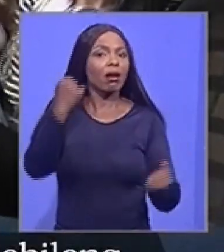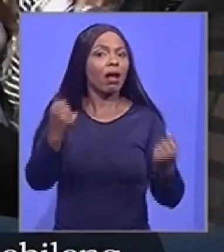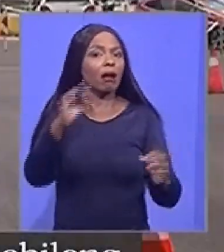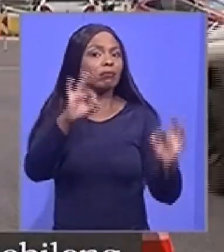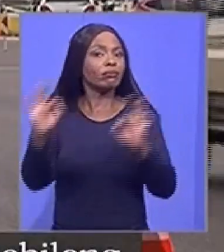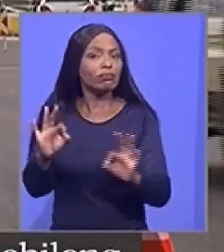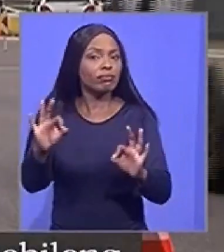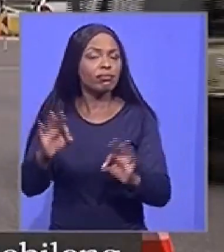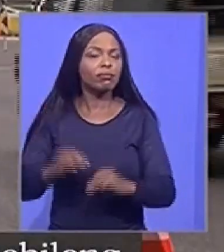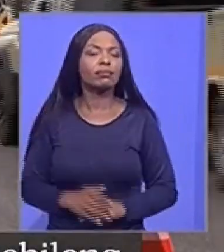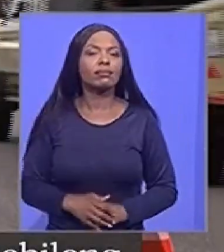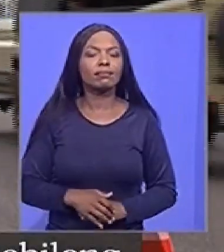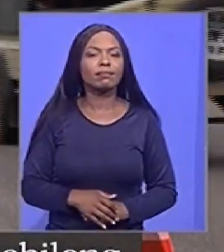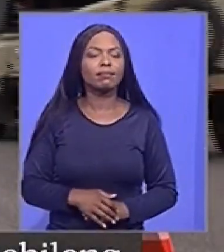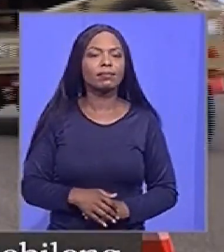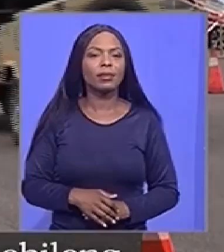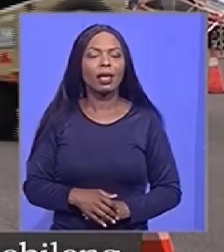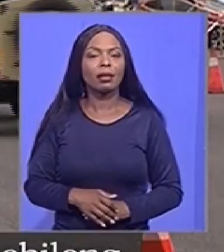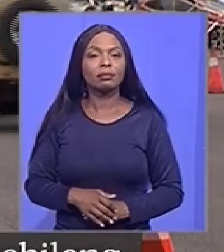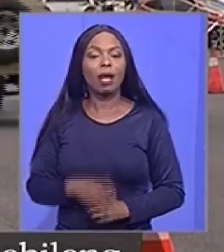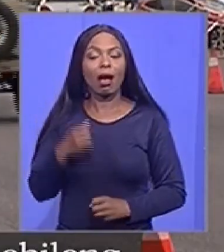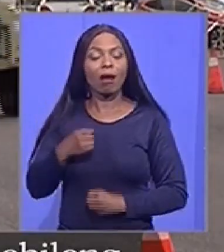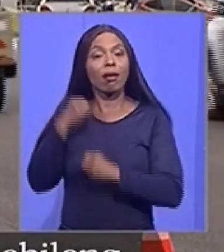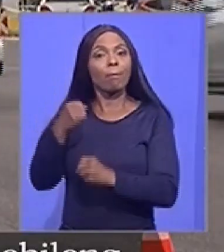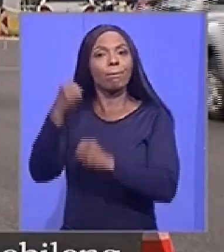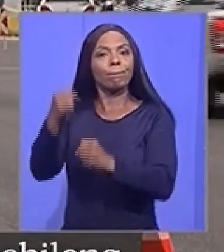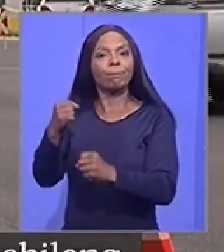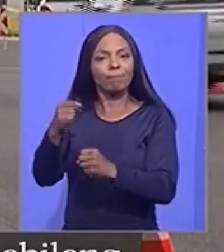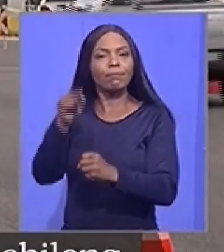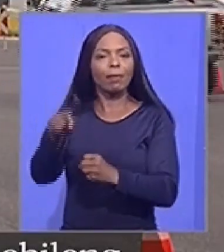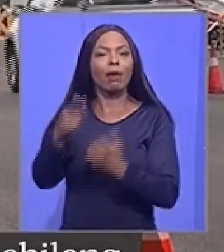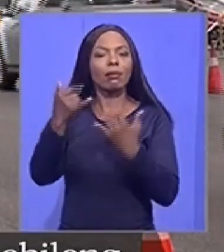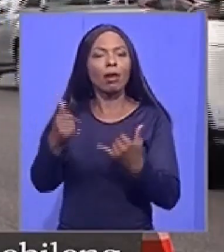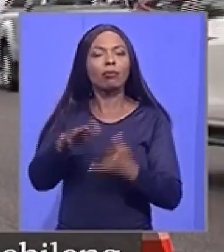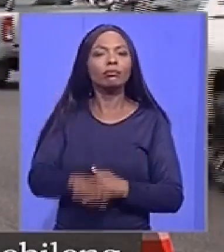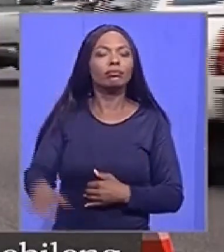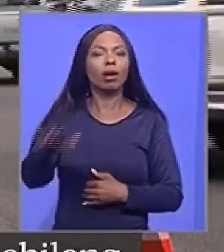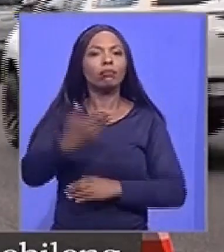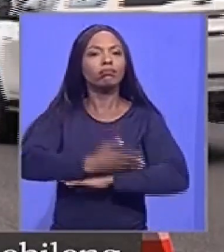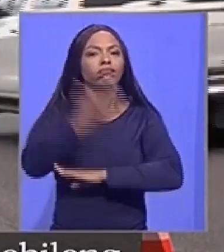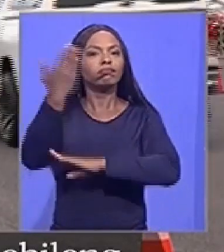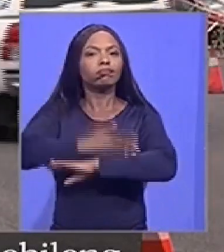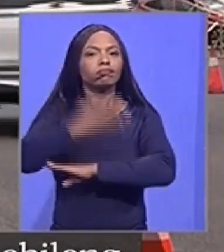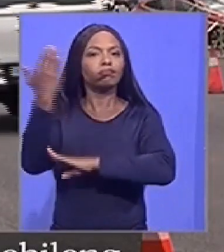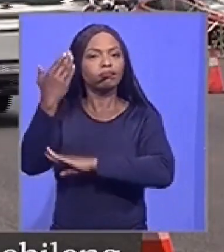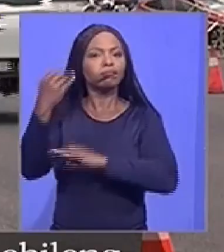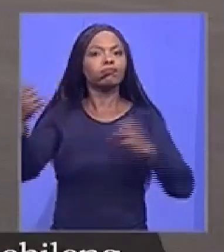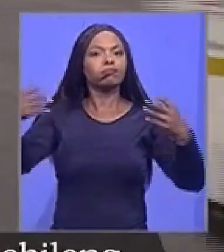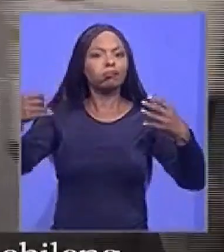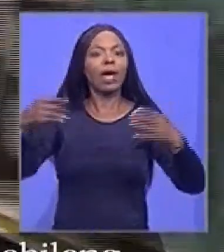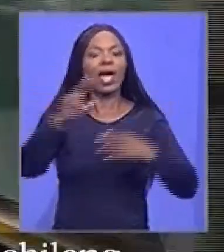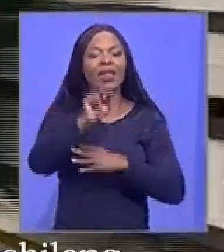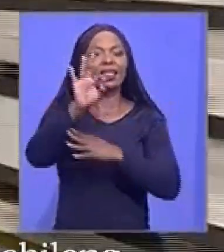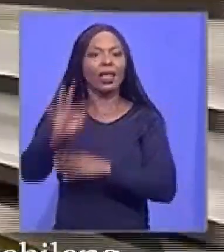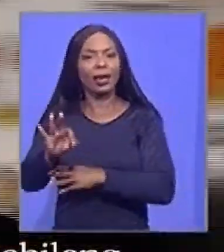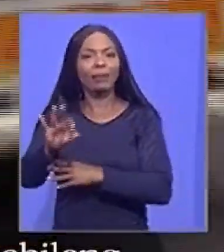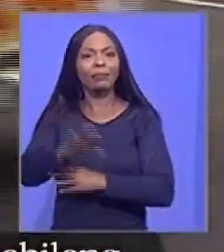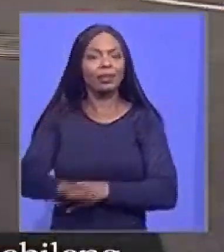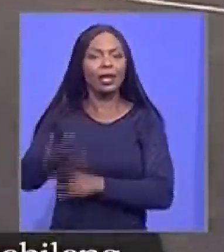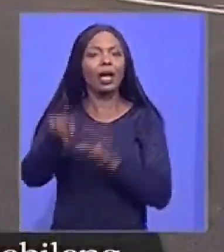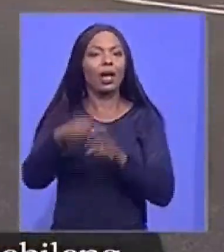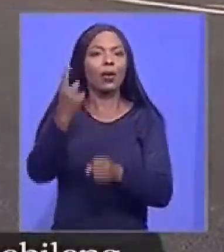roadworthy. Letsholo le le tshwanang le leno le ne le boloditswe kwa di-Hook Toll Plaza kwa mmileng wa N3 kwa Heidelberg mono